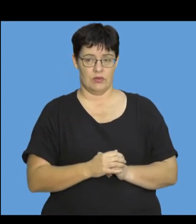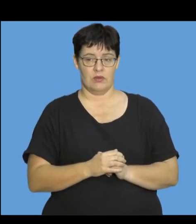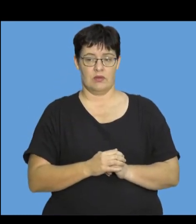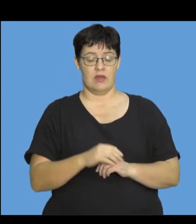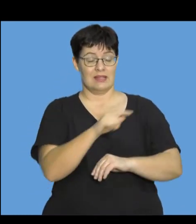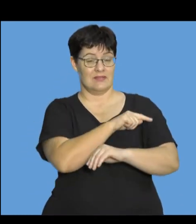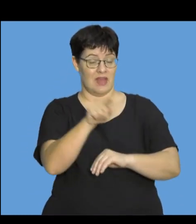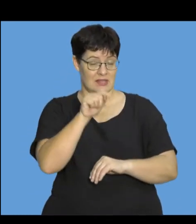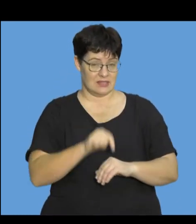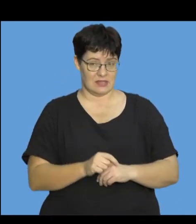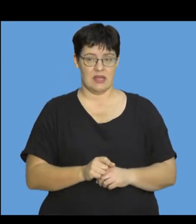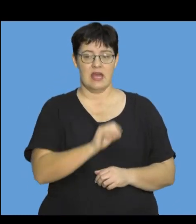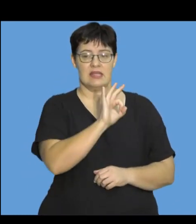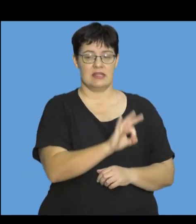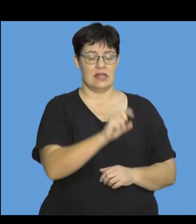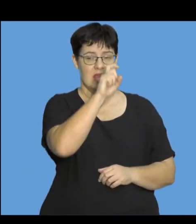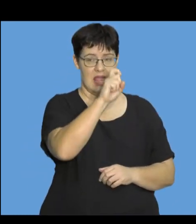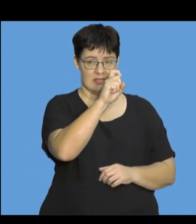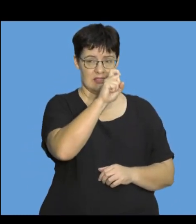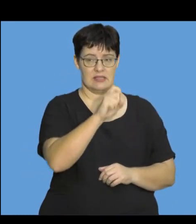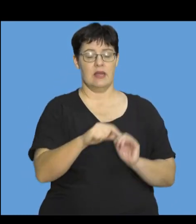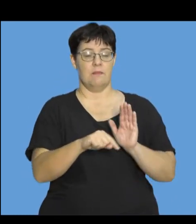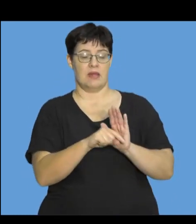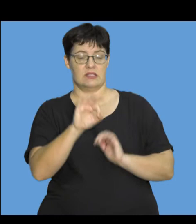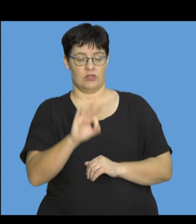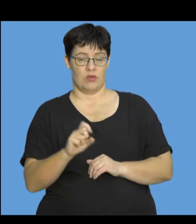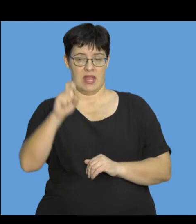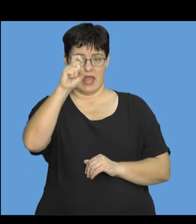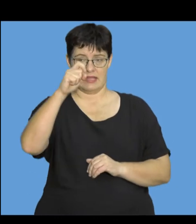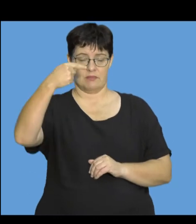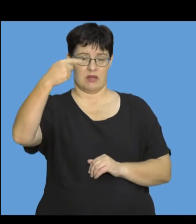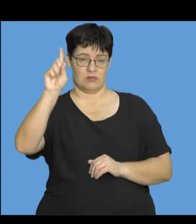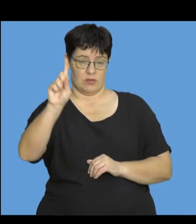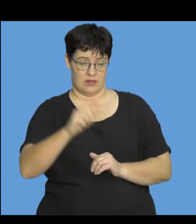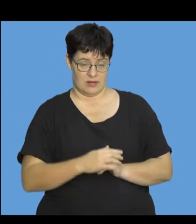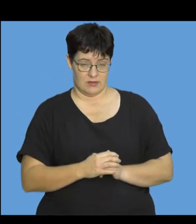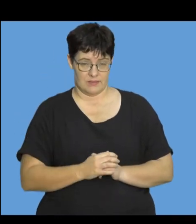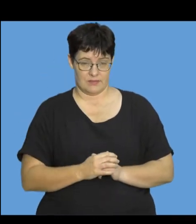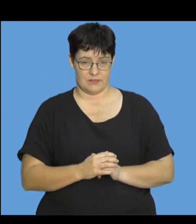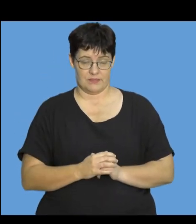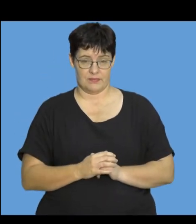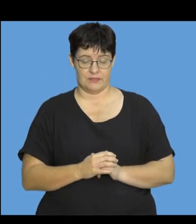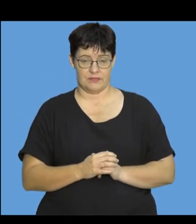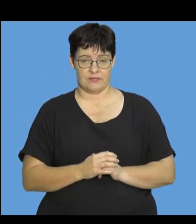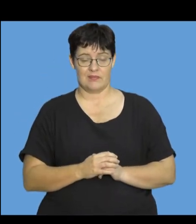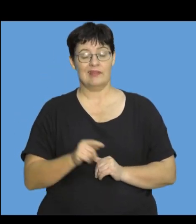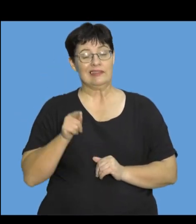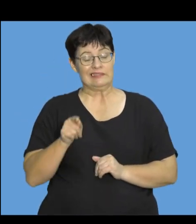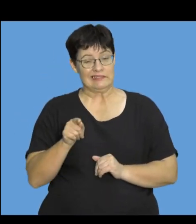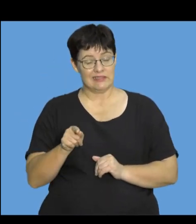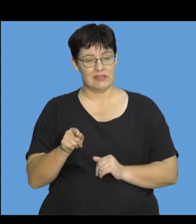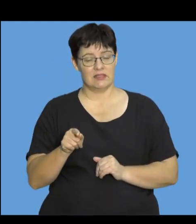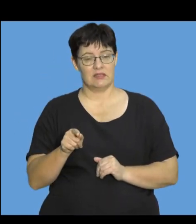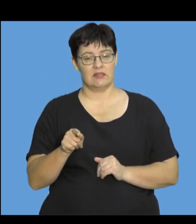2 divided by 3 to the exponent of x minus 3 to the exponent of x minus 1, right? So this is the one